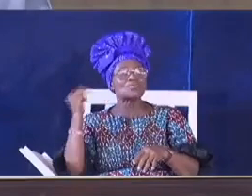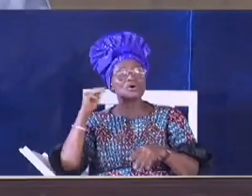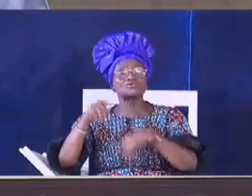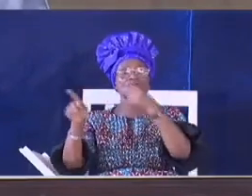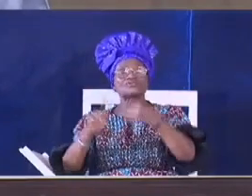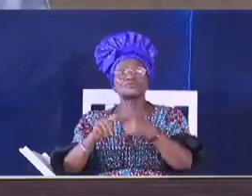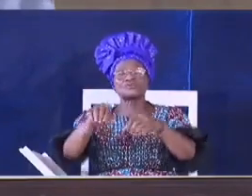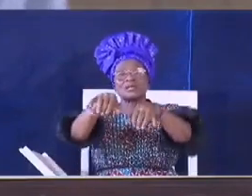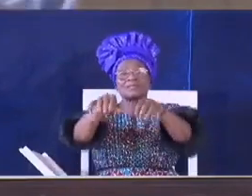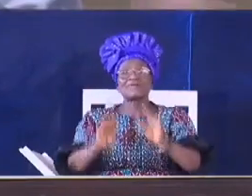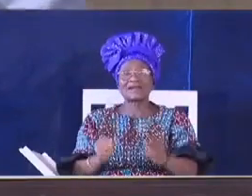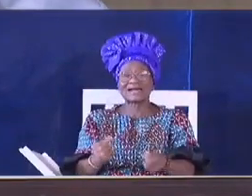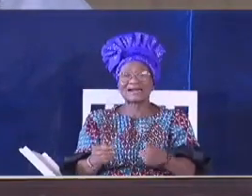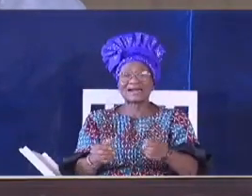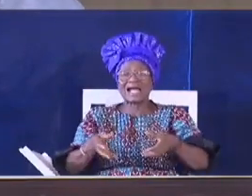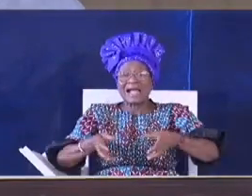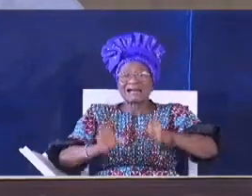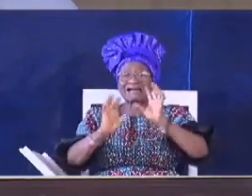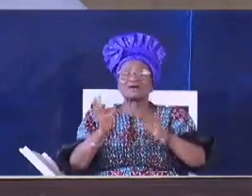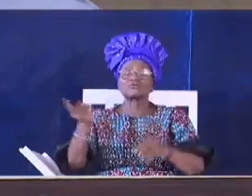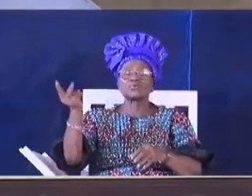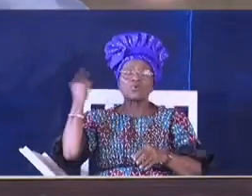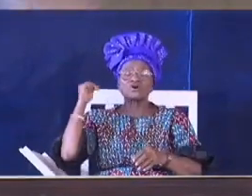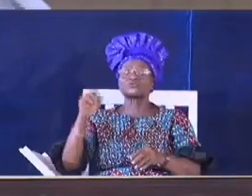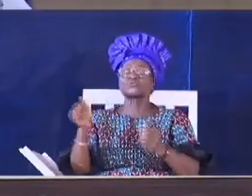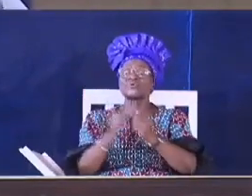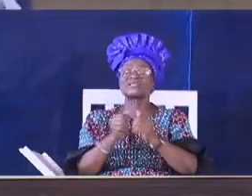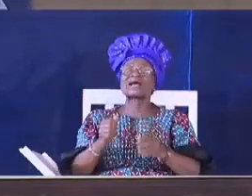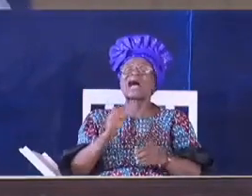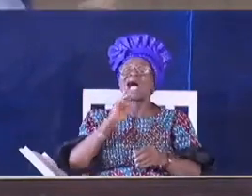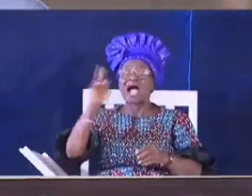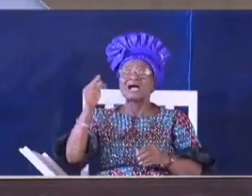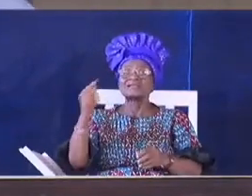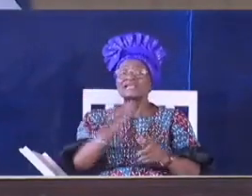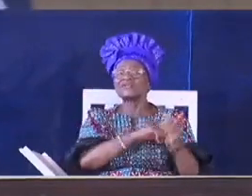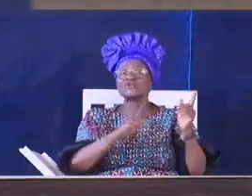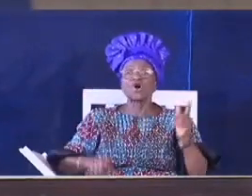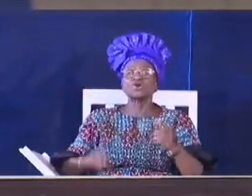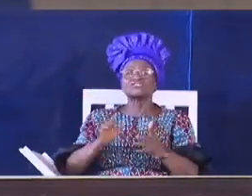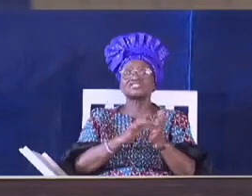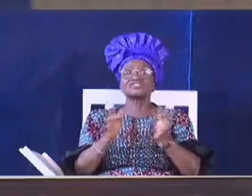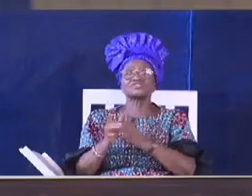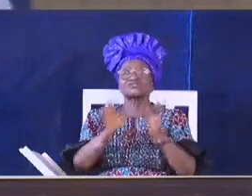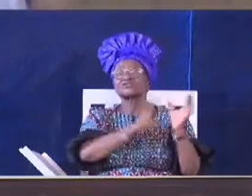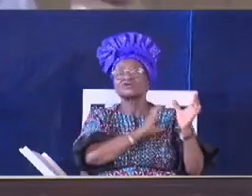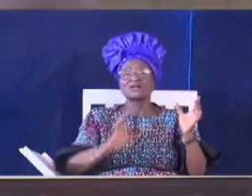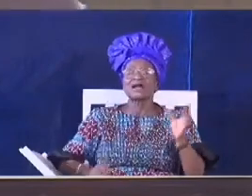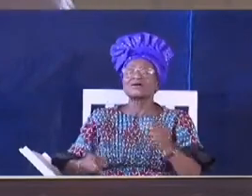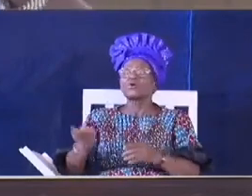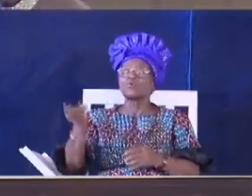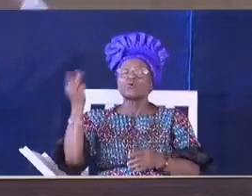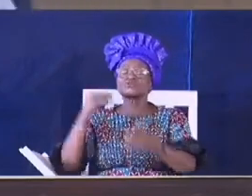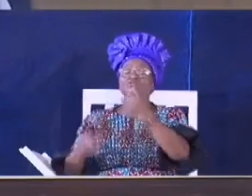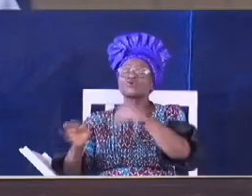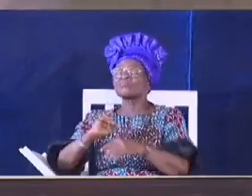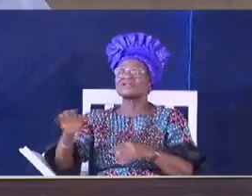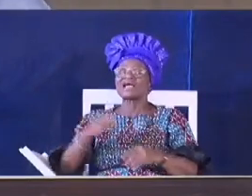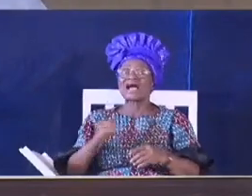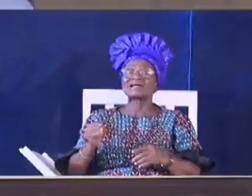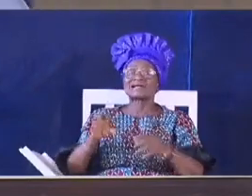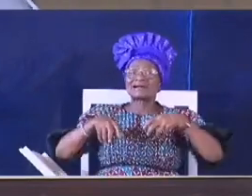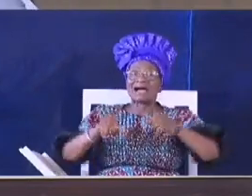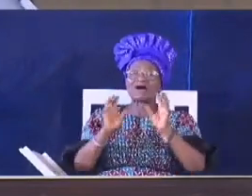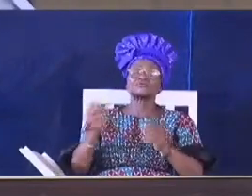crowd was with her. And the Lord Jesus Christ was coming from the other direction. A crowd was with him. And there was a collision.